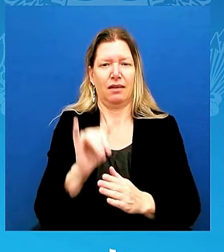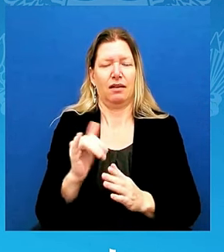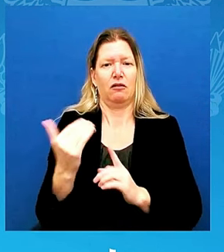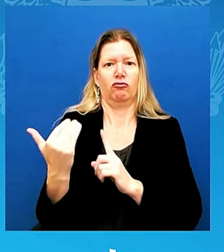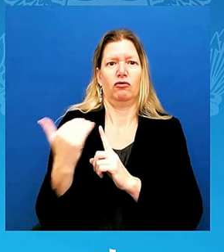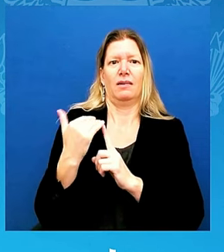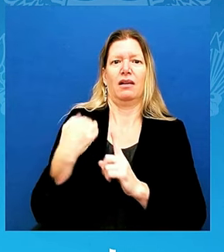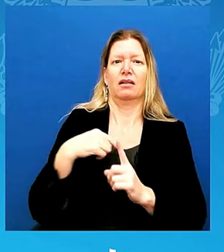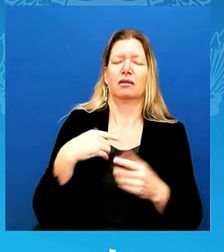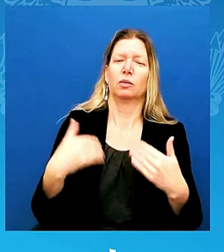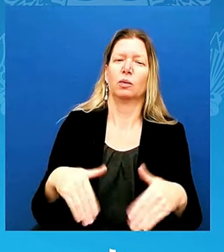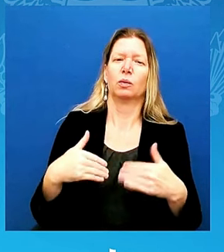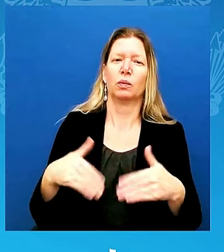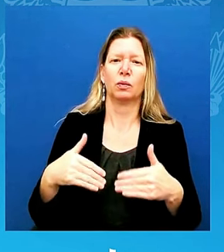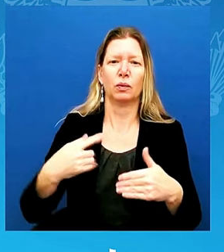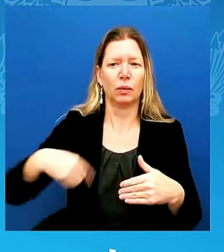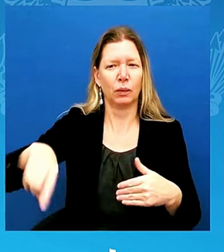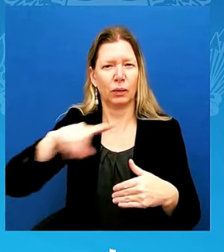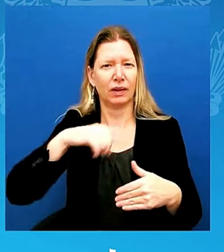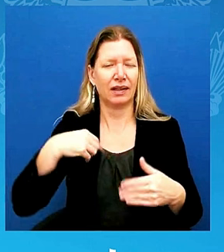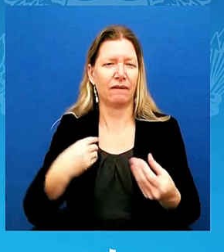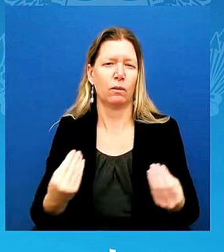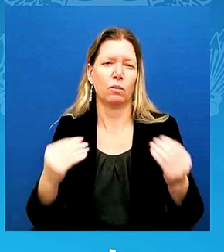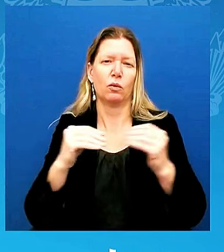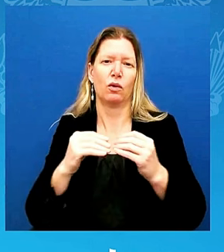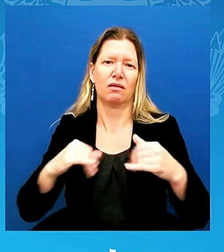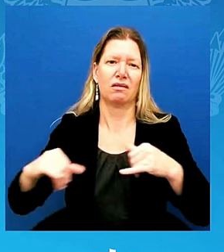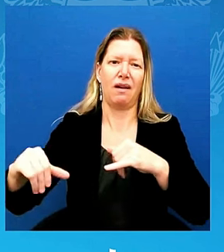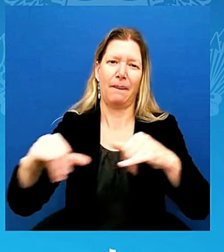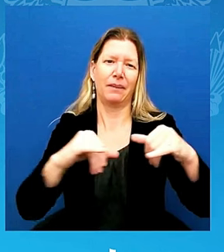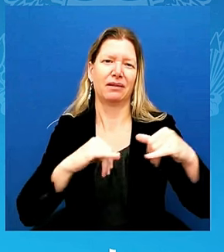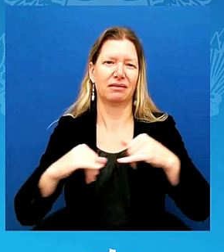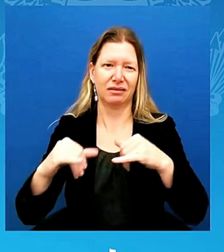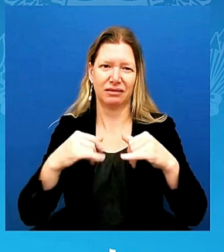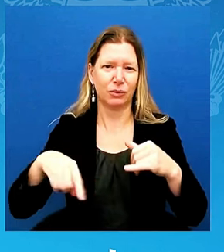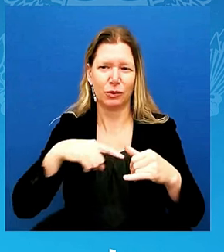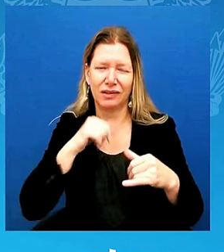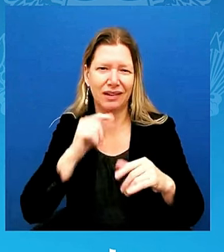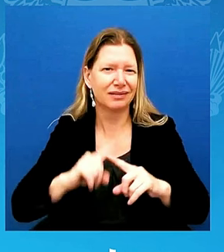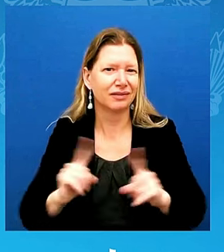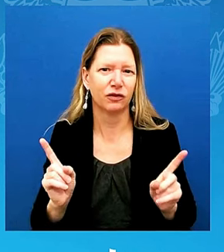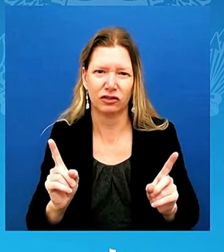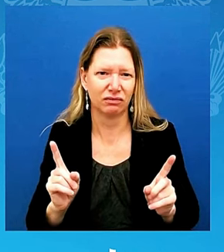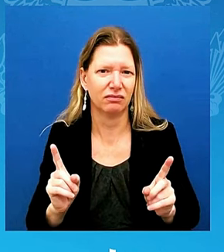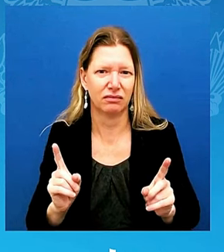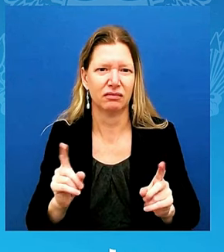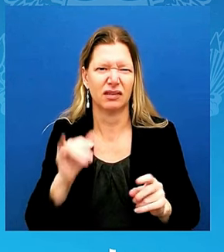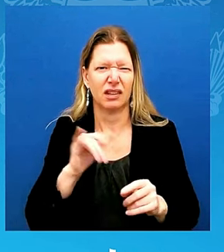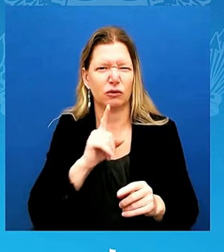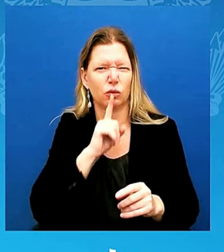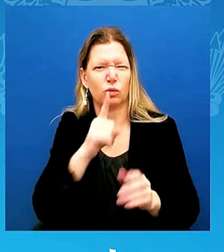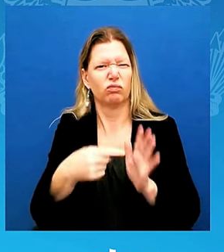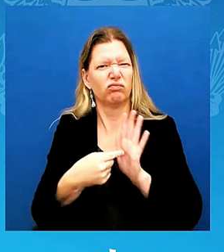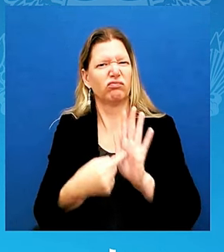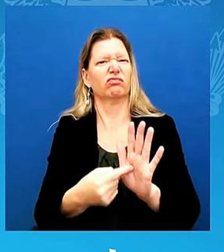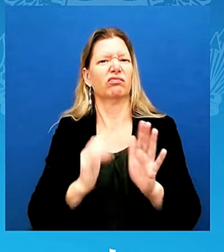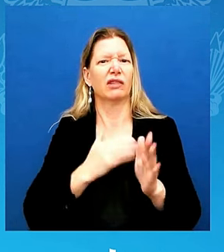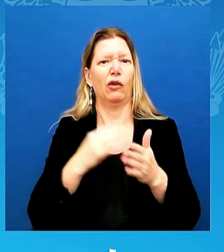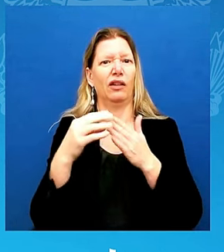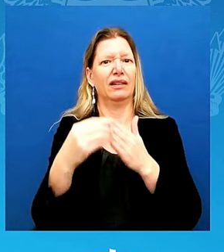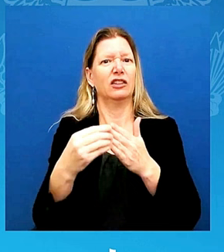us. And the true measure of our leadership, each one of us, is based on lifting other folks